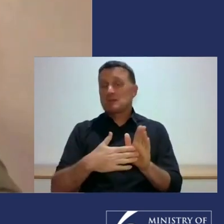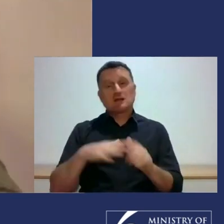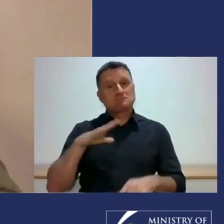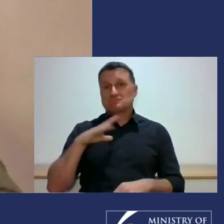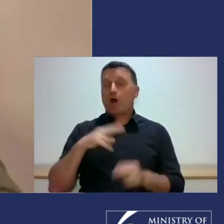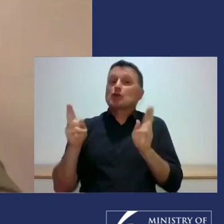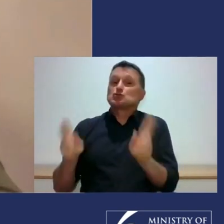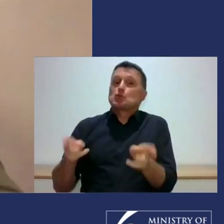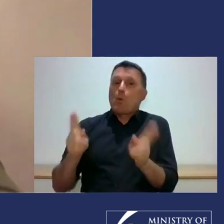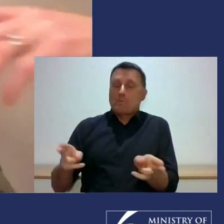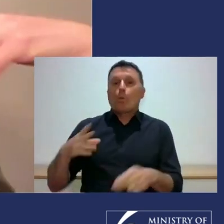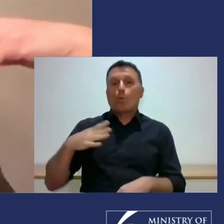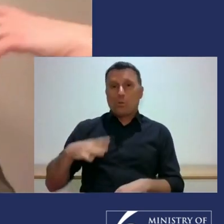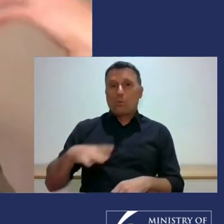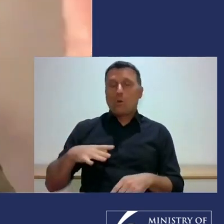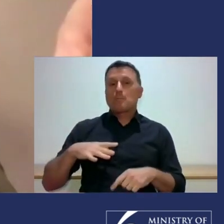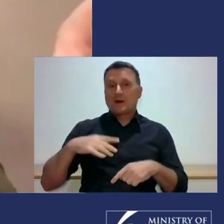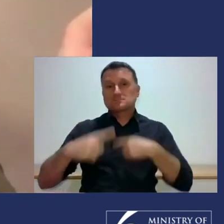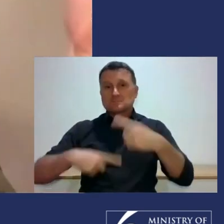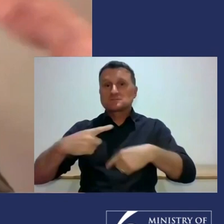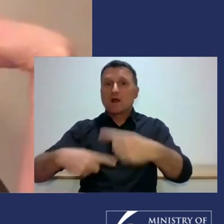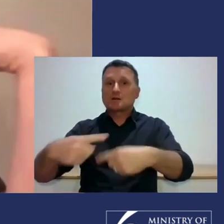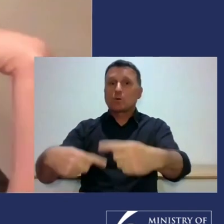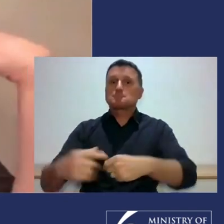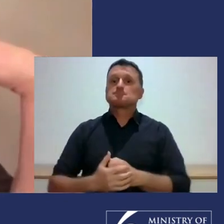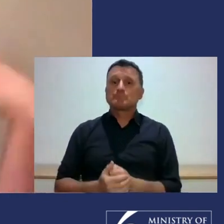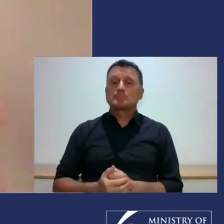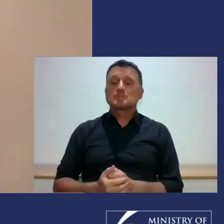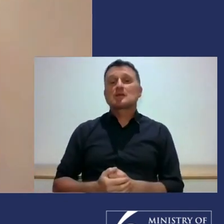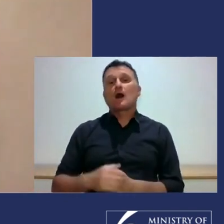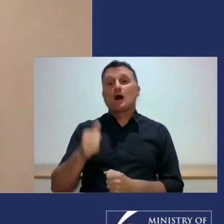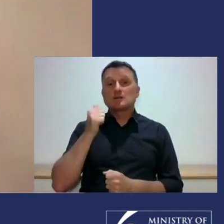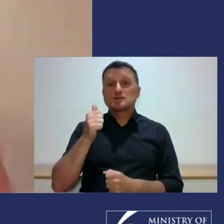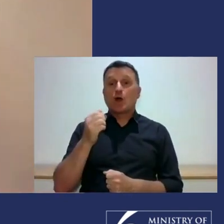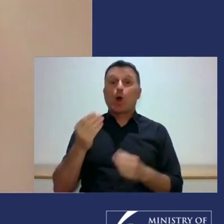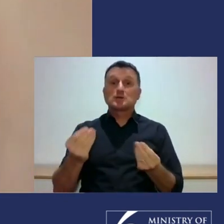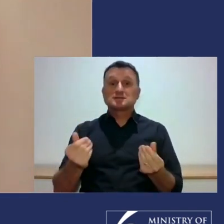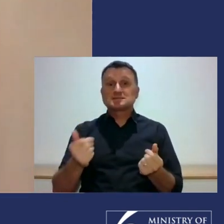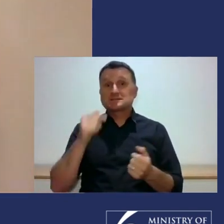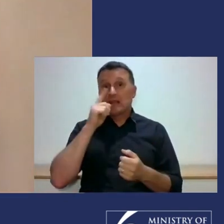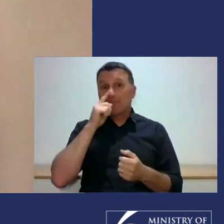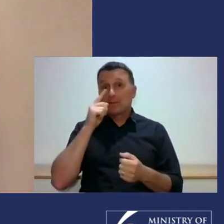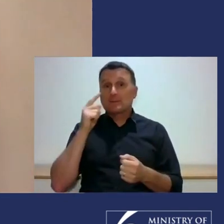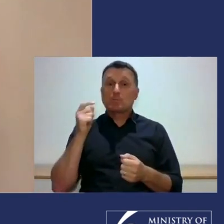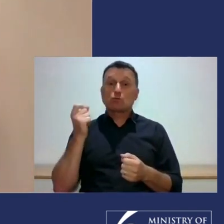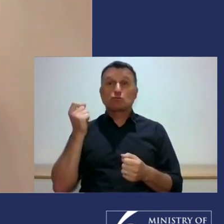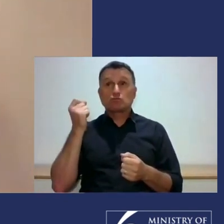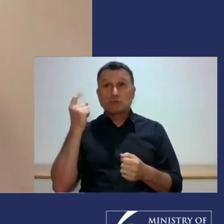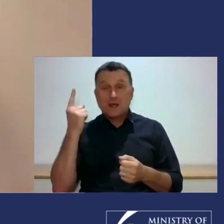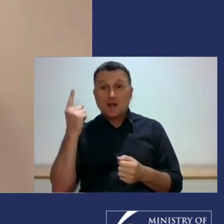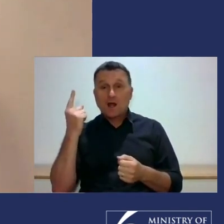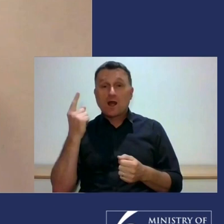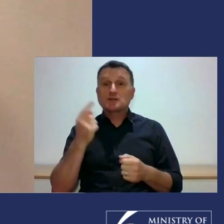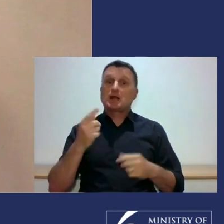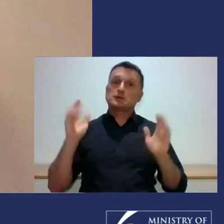levels over the last year and a half. I can imagine some people being really relieved suddenly, a reduction in stress with getting the jab, whilst other